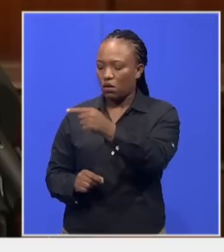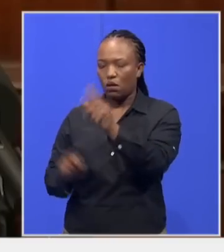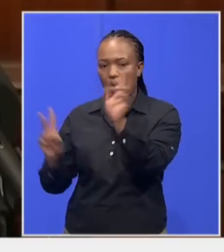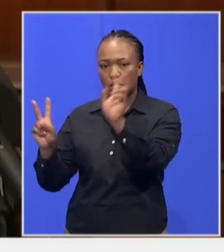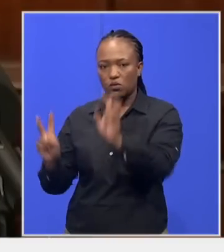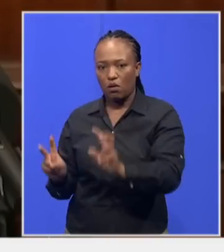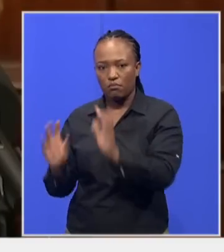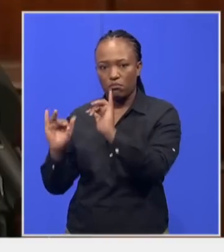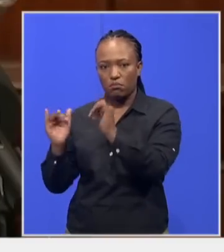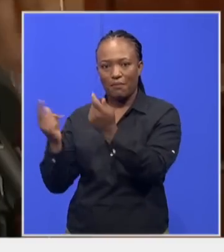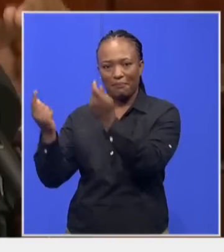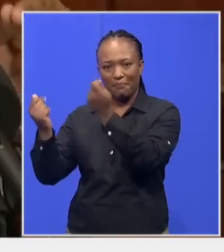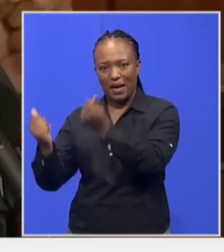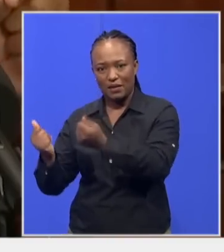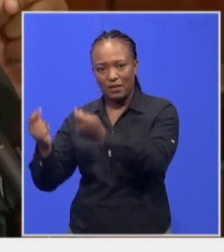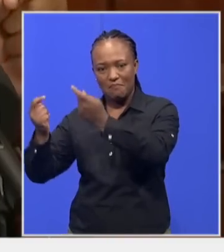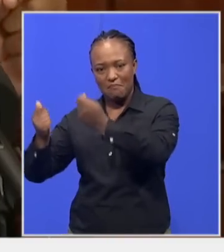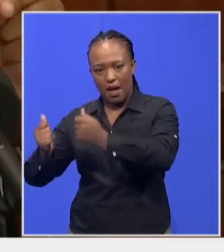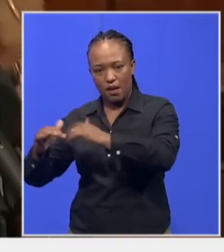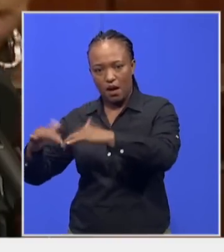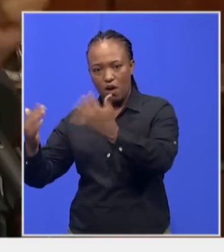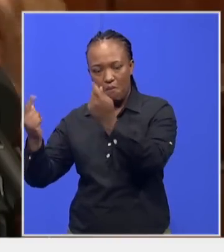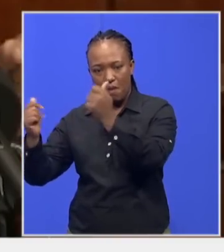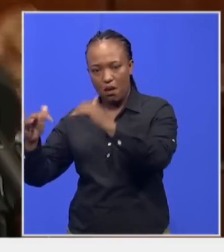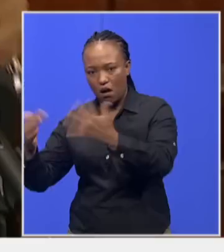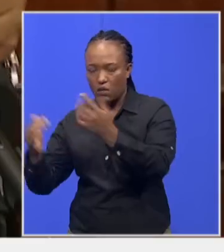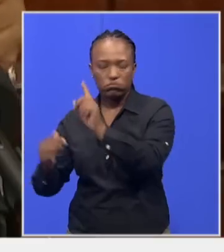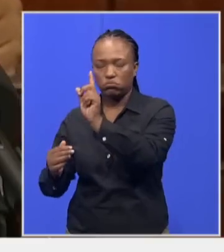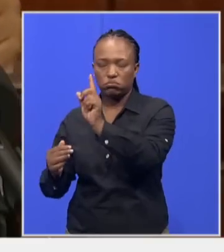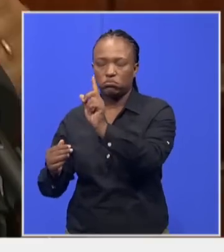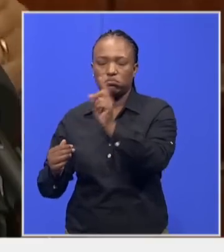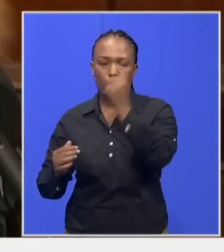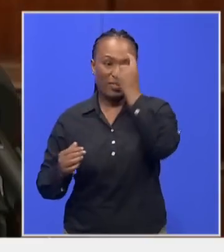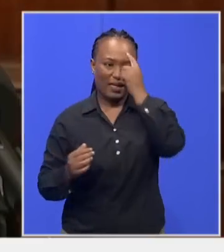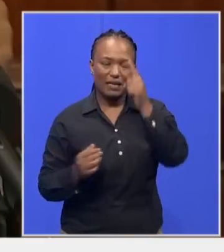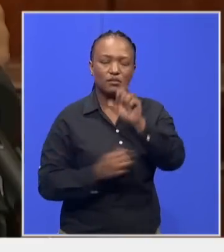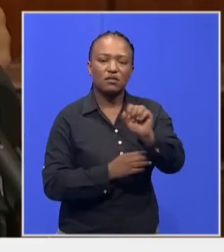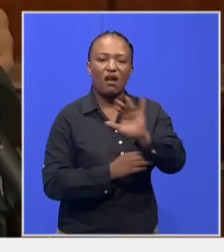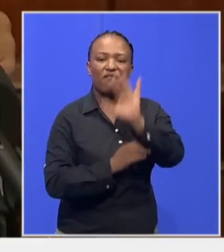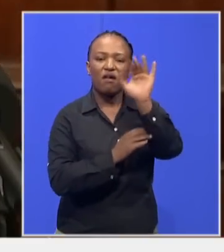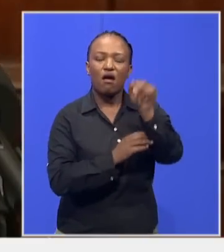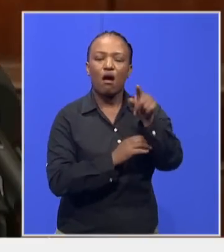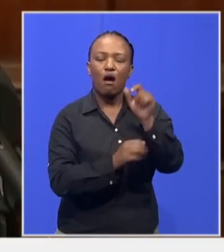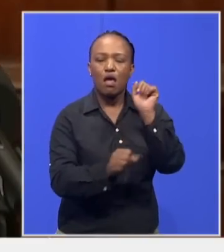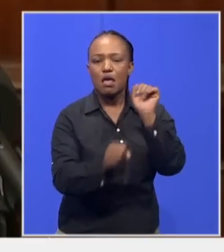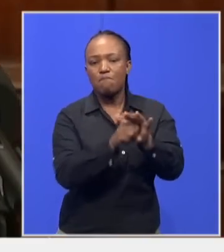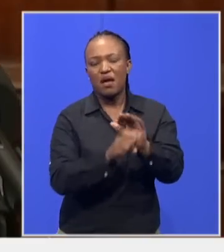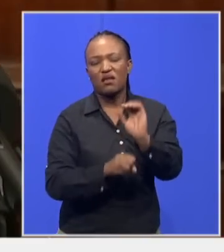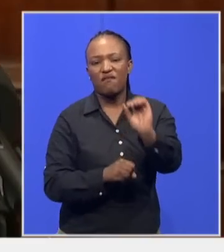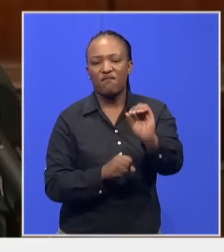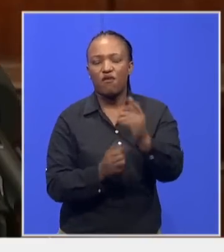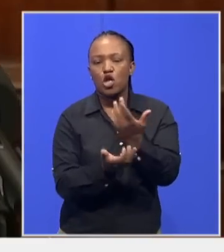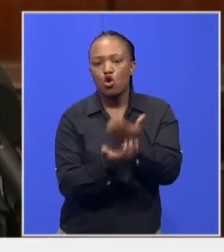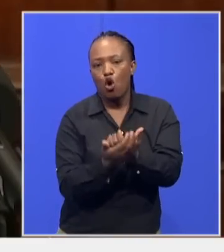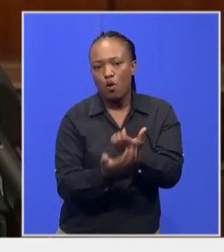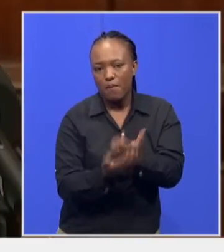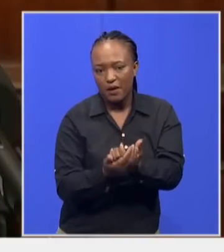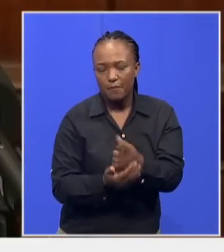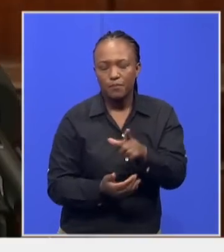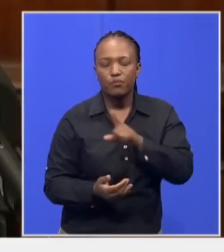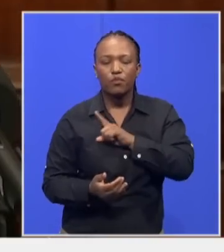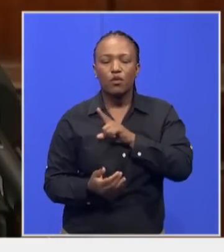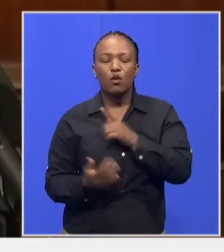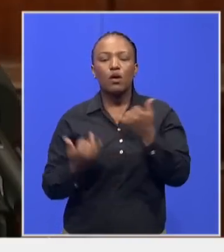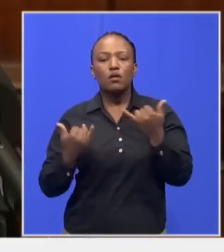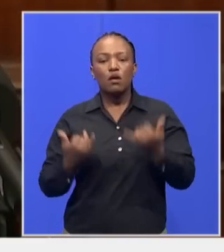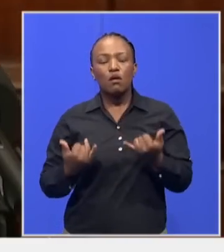must be what is the cost to the South African economy. And we know, some have written extensively, that the cost of unserviced